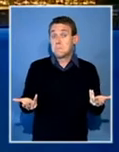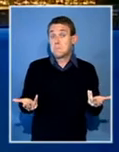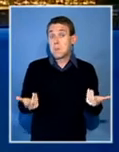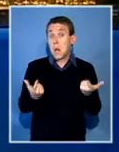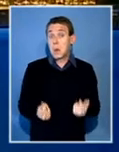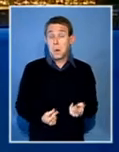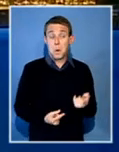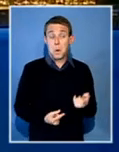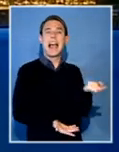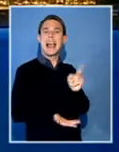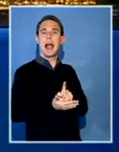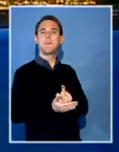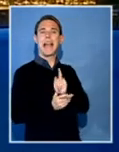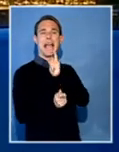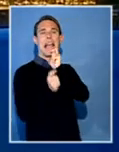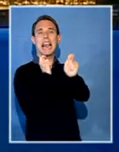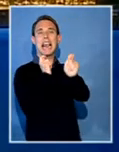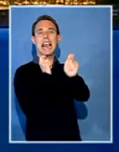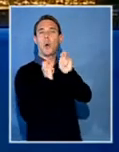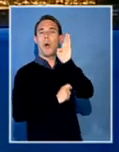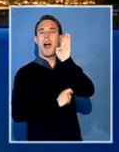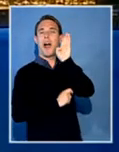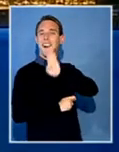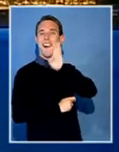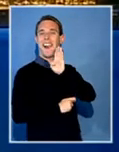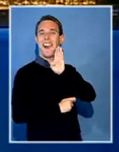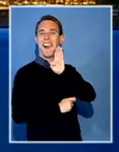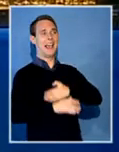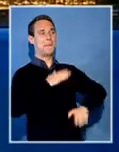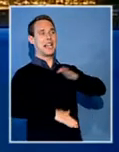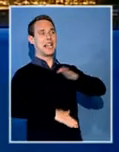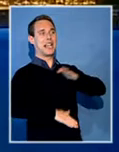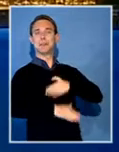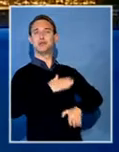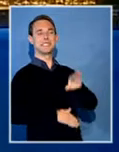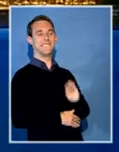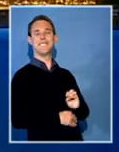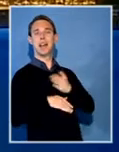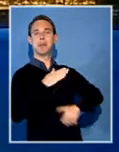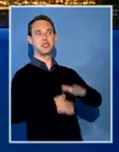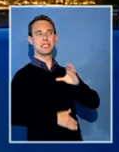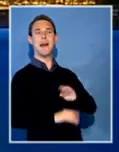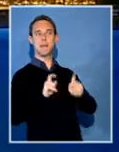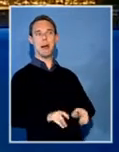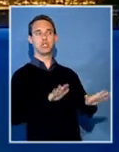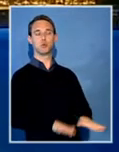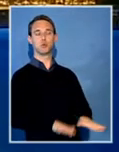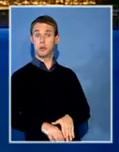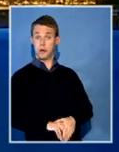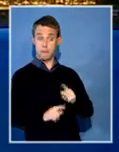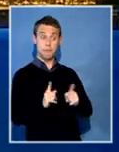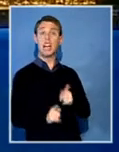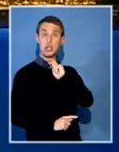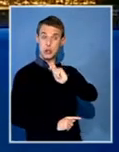how tolerant they are of their members of opposition. And then when they go away, they preach another gospel behind the scenes. And then we